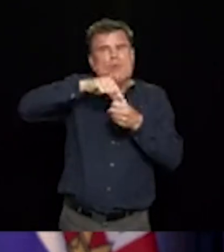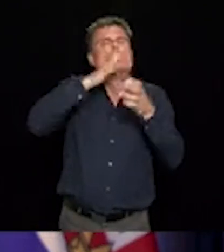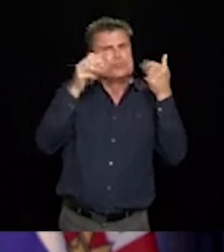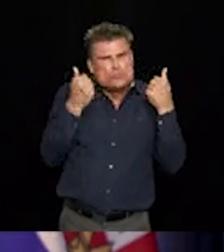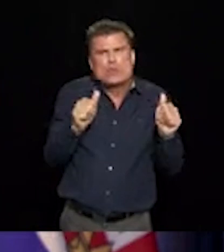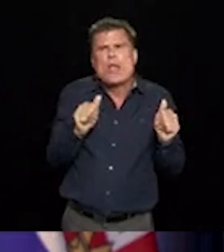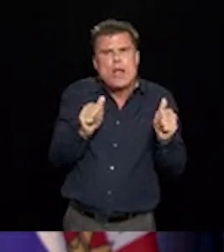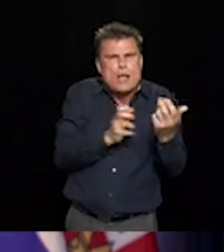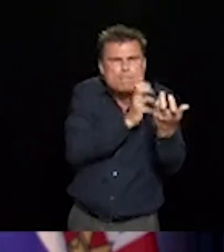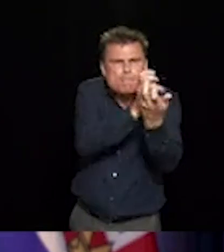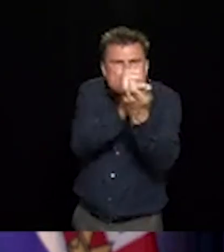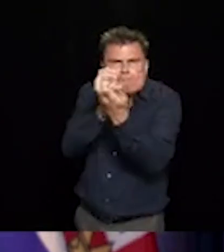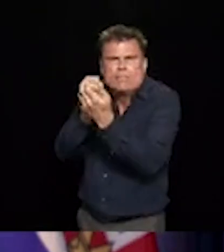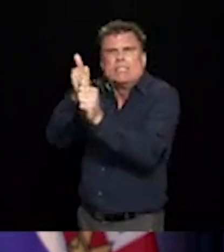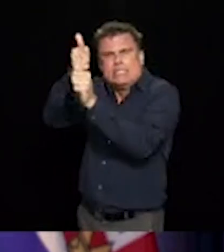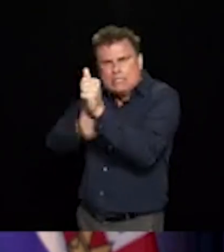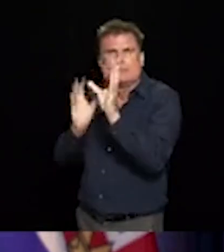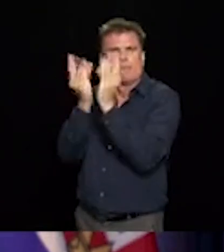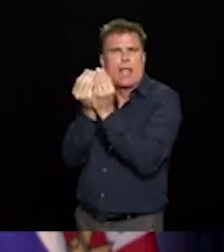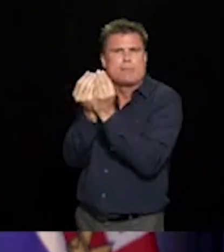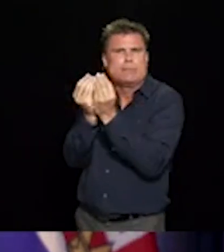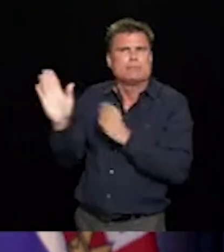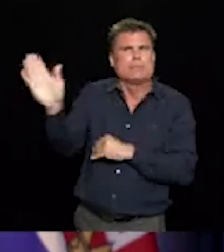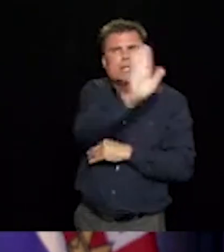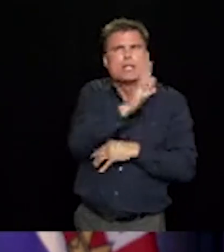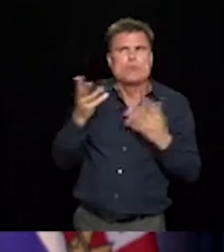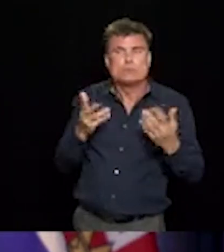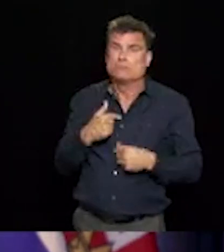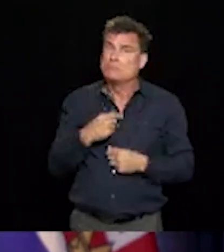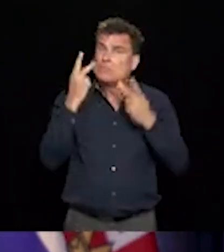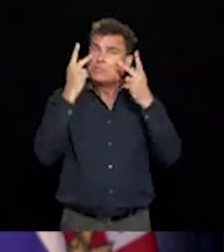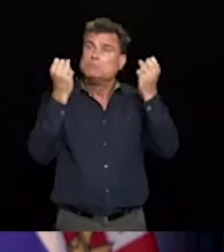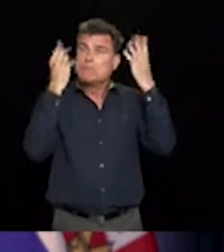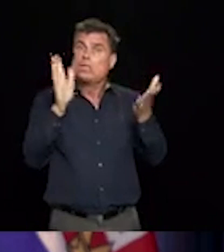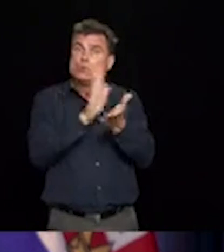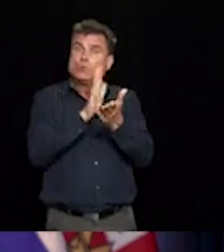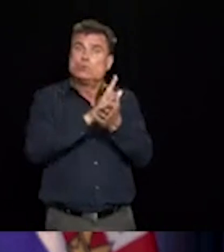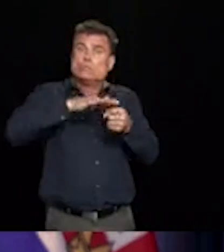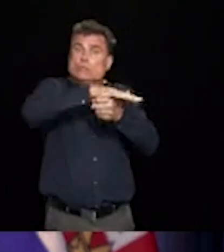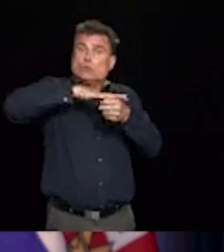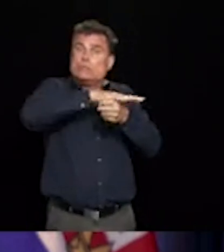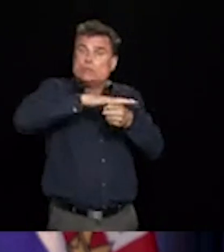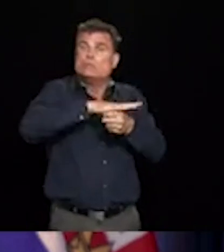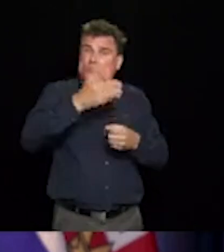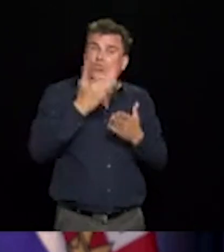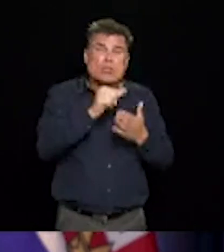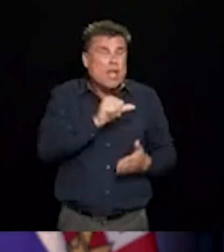as I'm seeing districts, and this is what I am seeing, are being compassionate and supportive of trying to keep